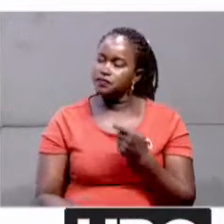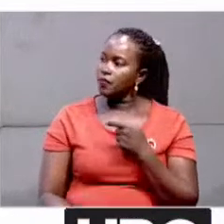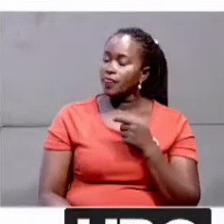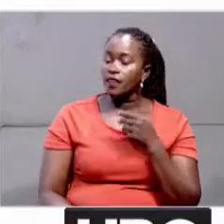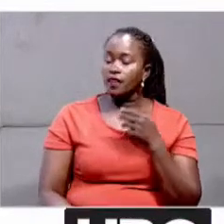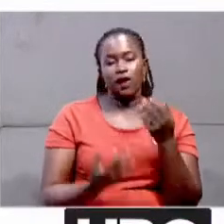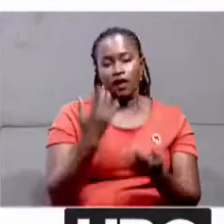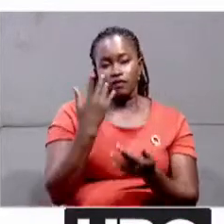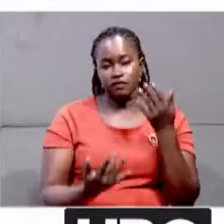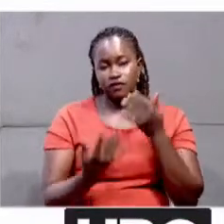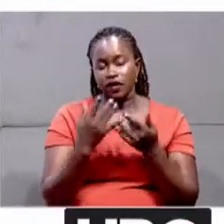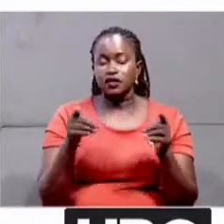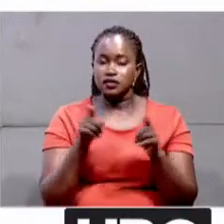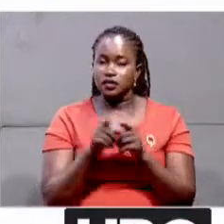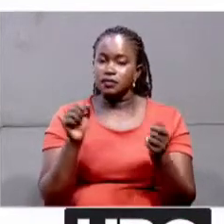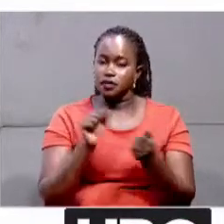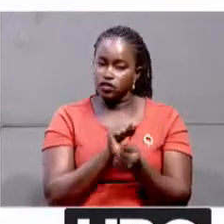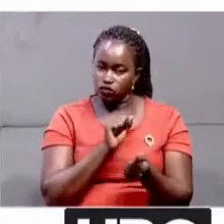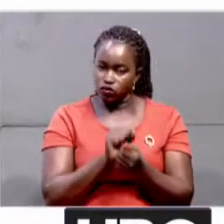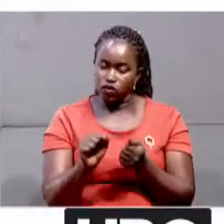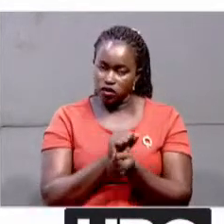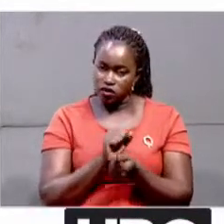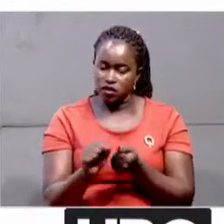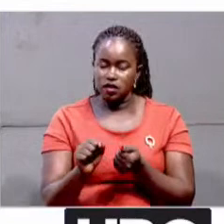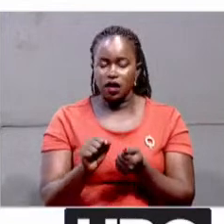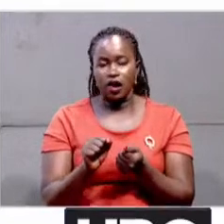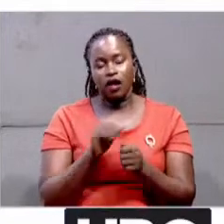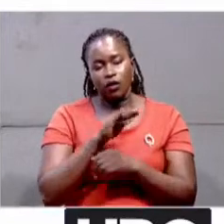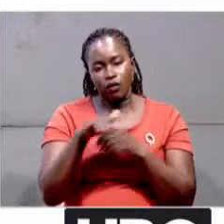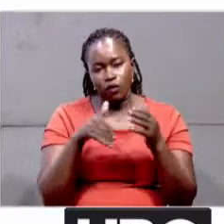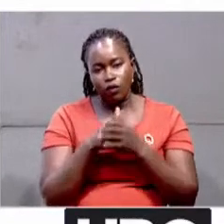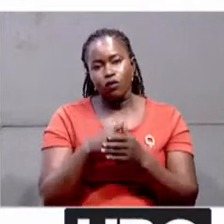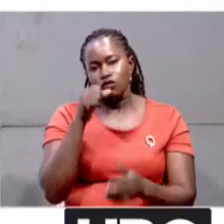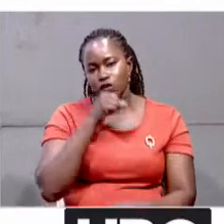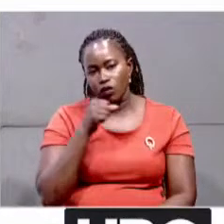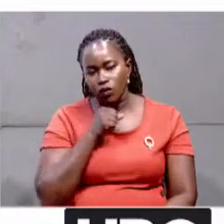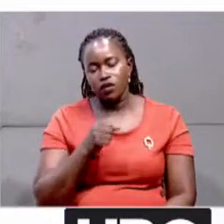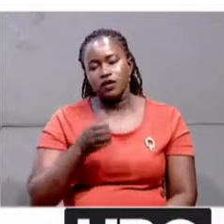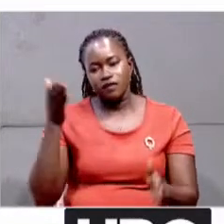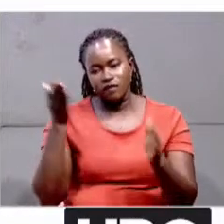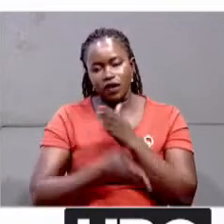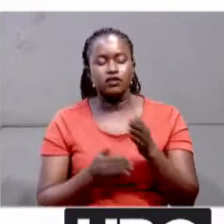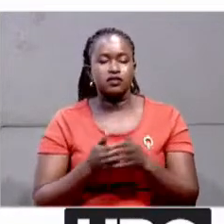destroyed file of old files of traffic,